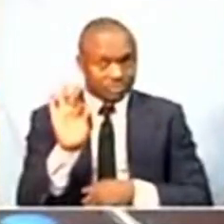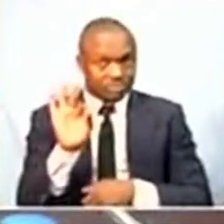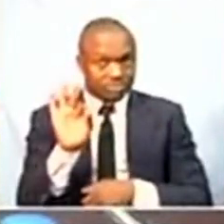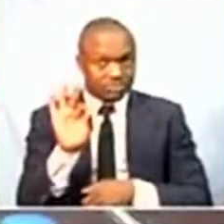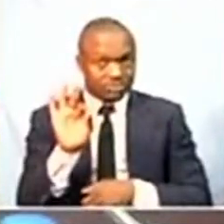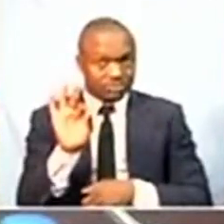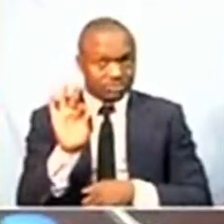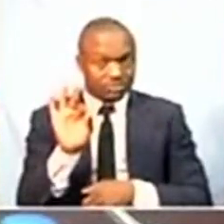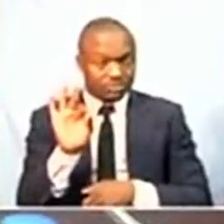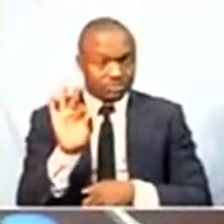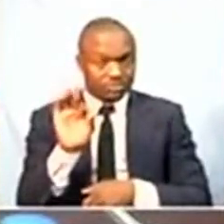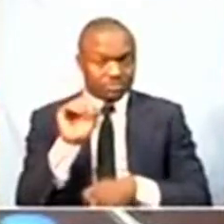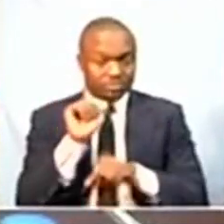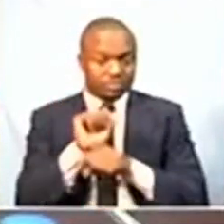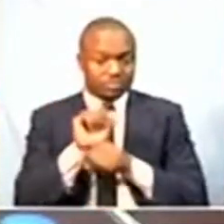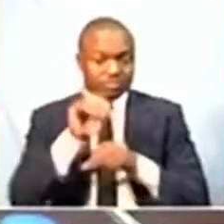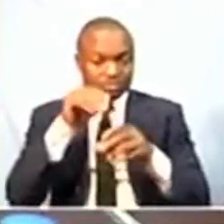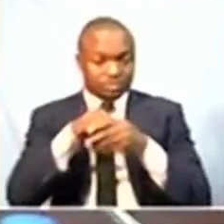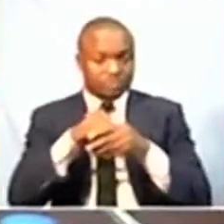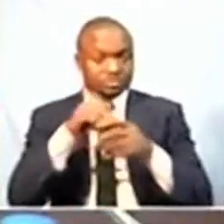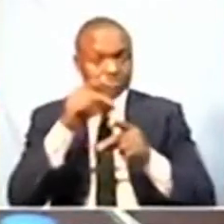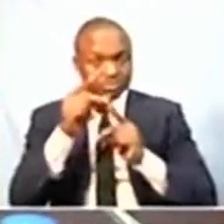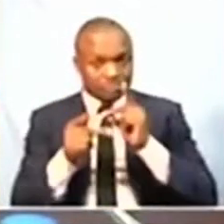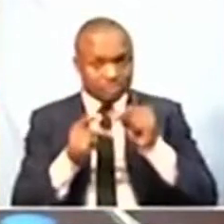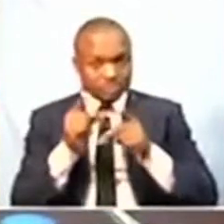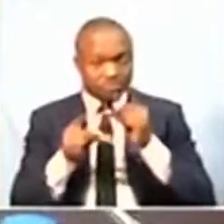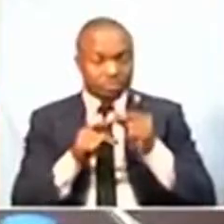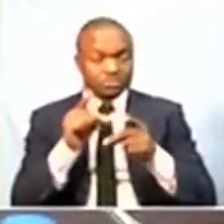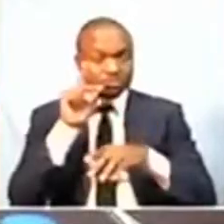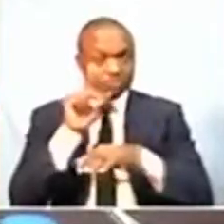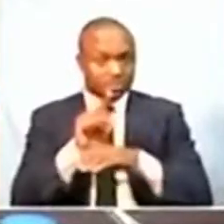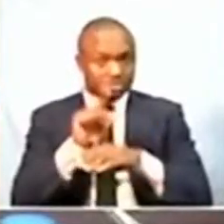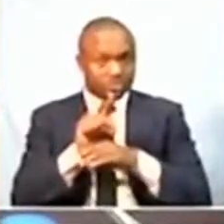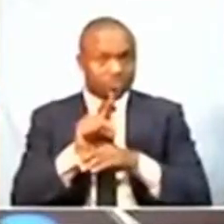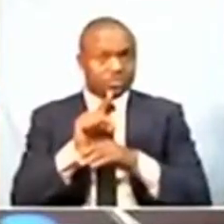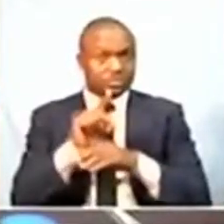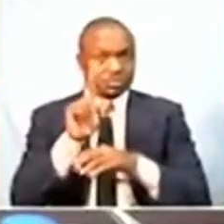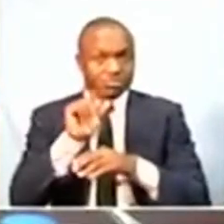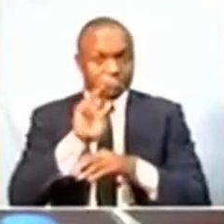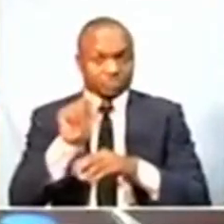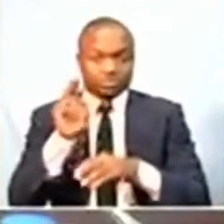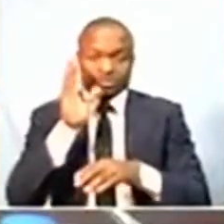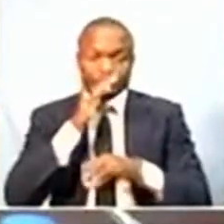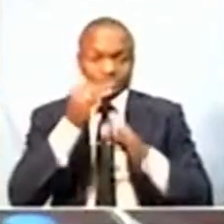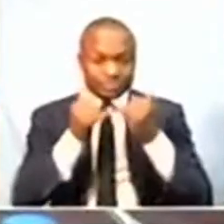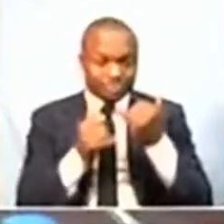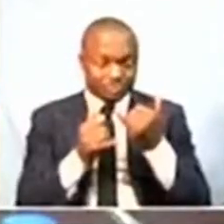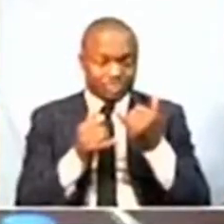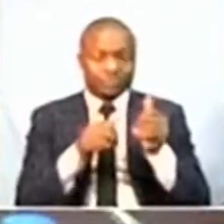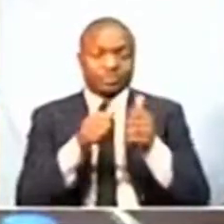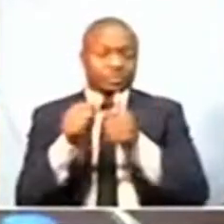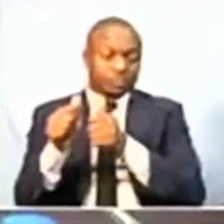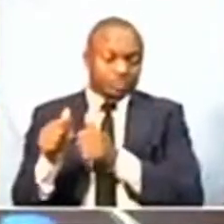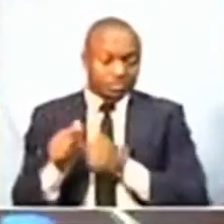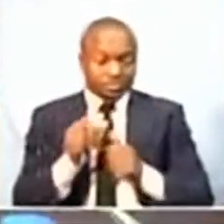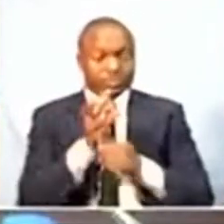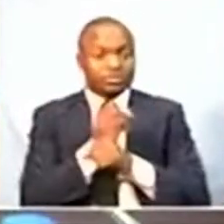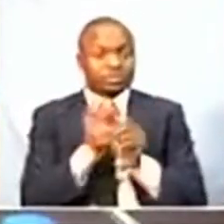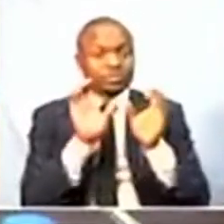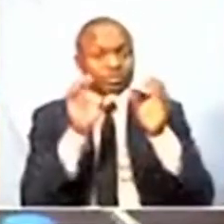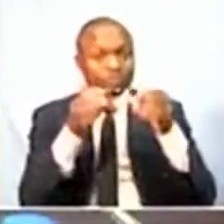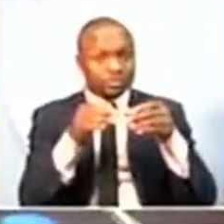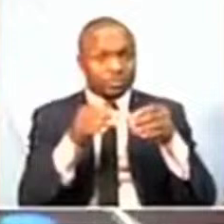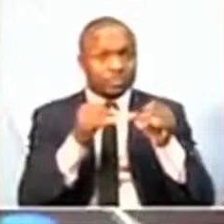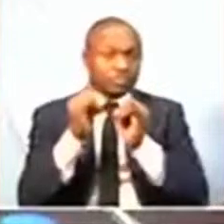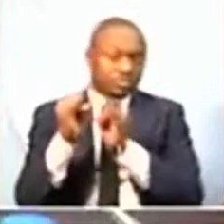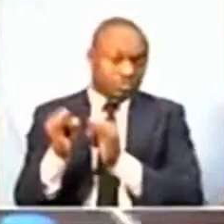in progress project for 20 have since been completed. Action taken, Council has since